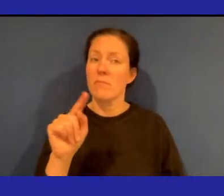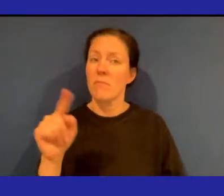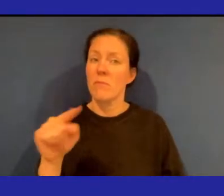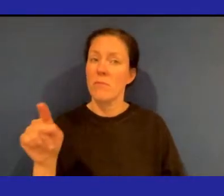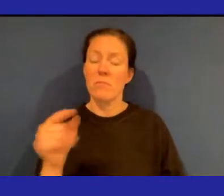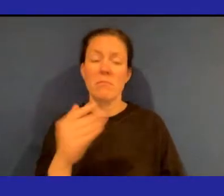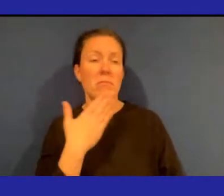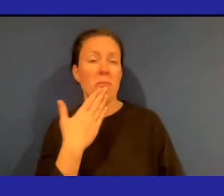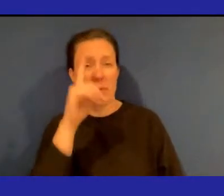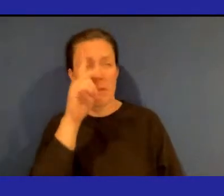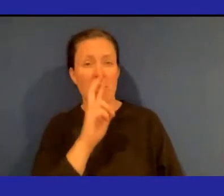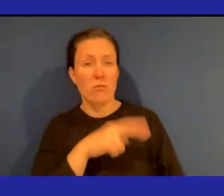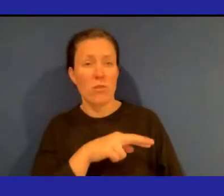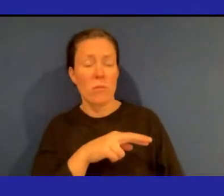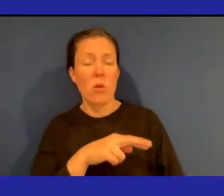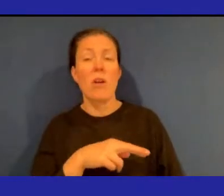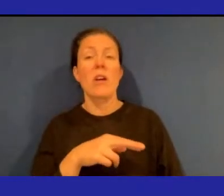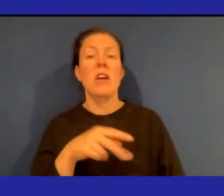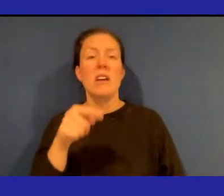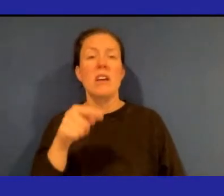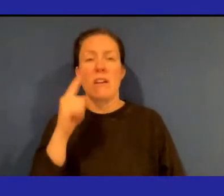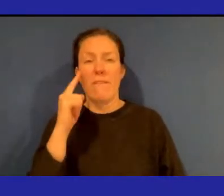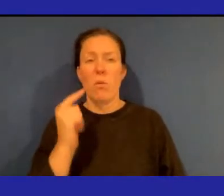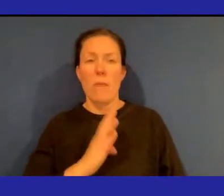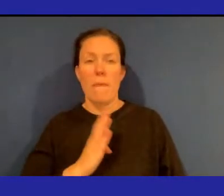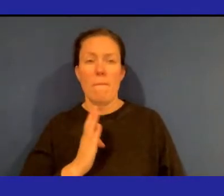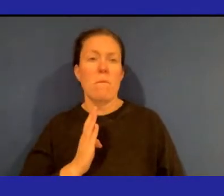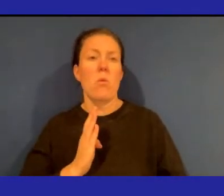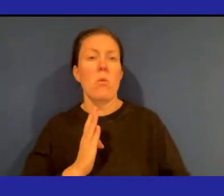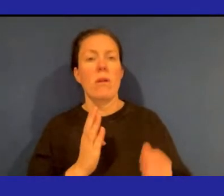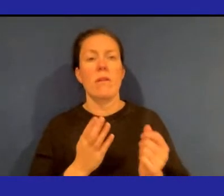wanted for the board more as a general issue to